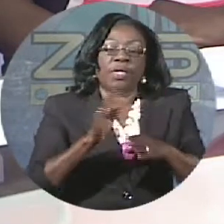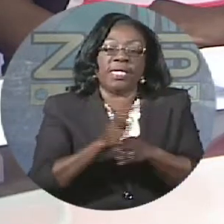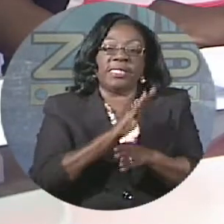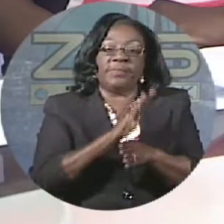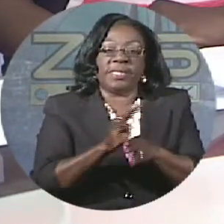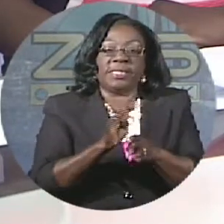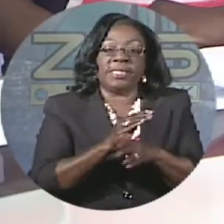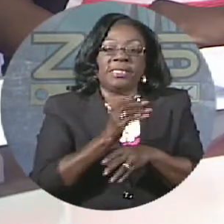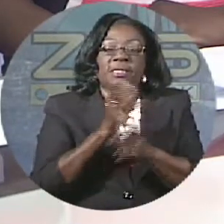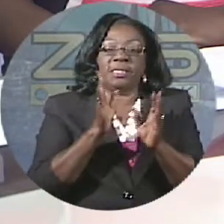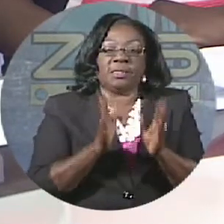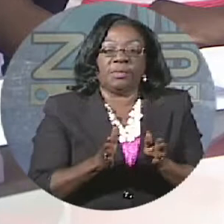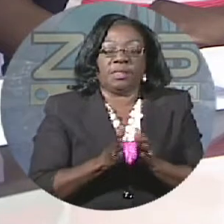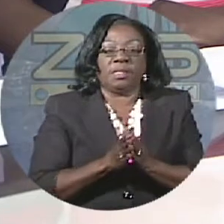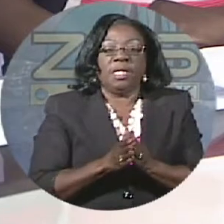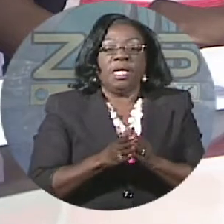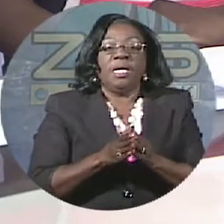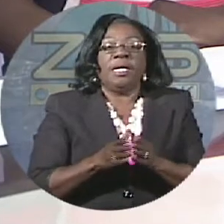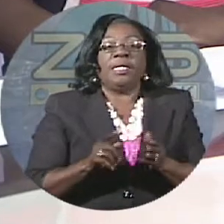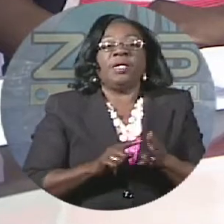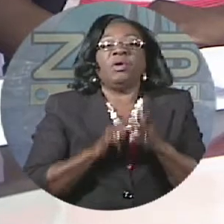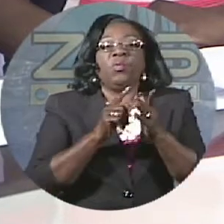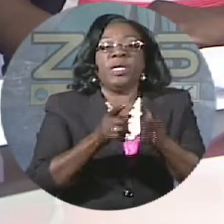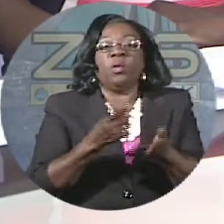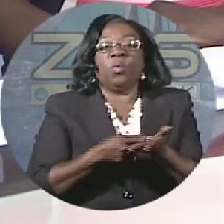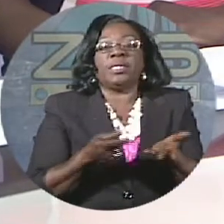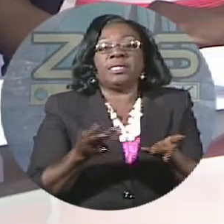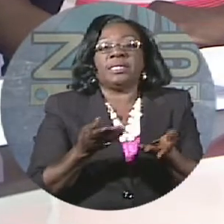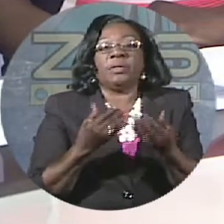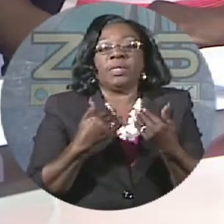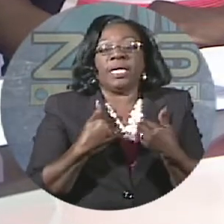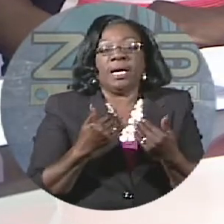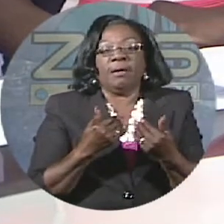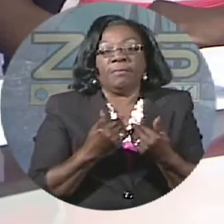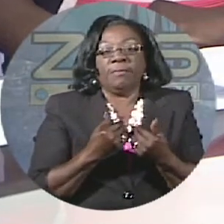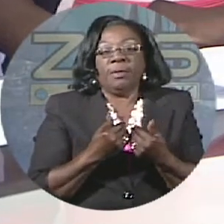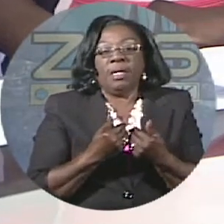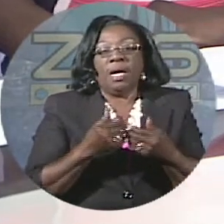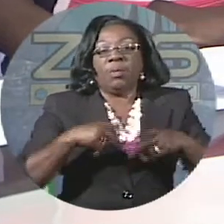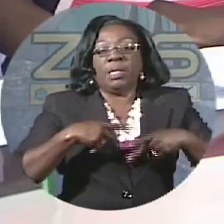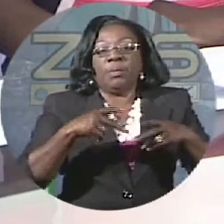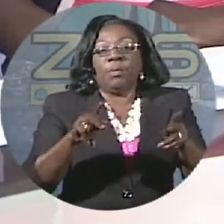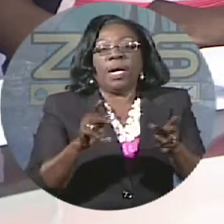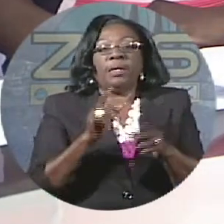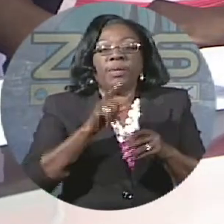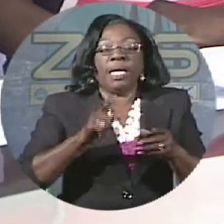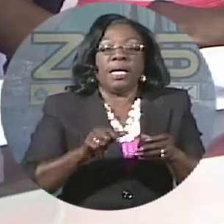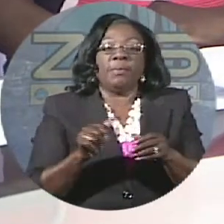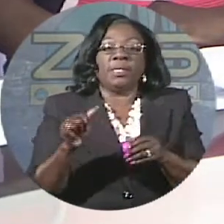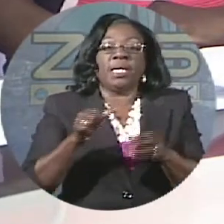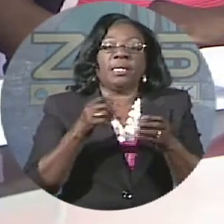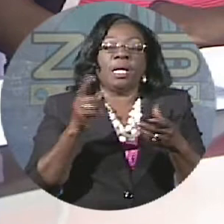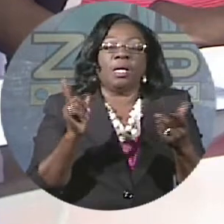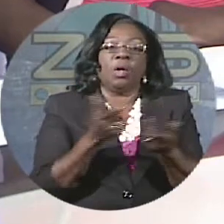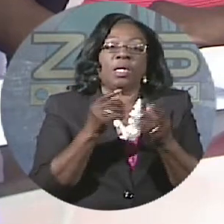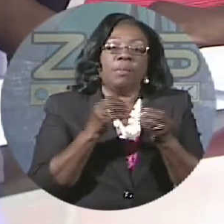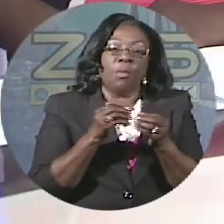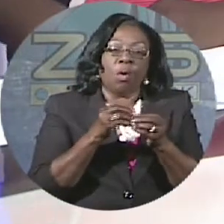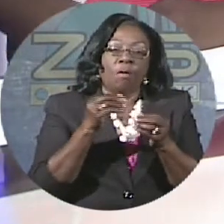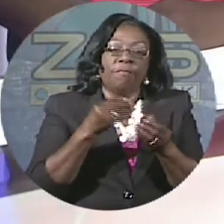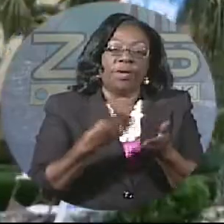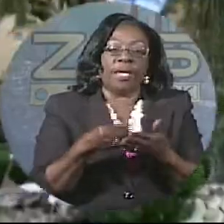CS Gatterley reveals what's in store and how, thanks to the telecoms provider, they'll be able to get a lot more bang for their